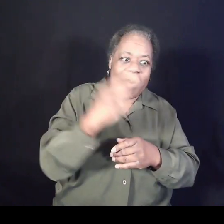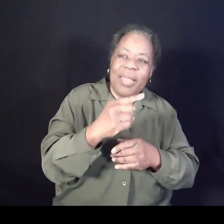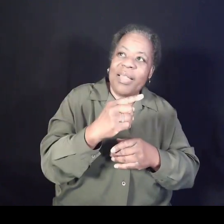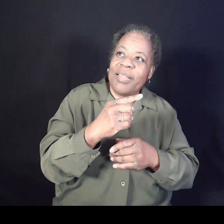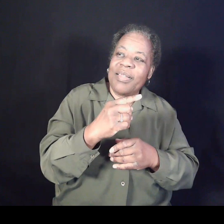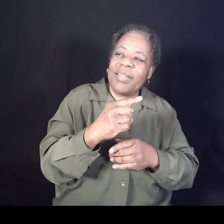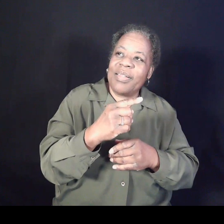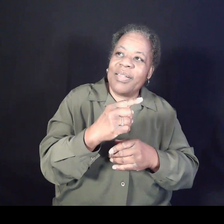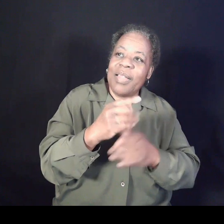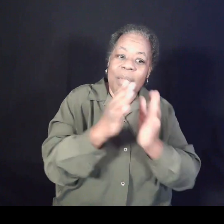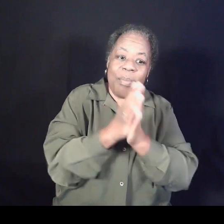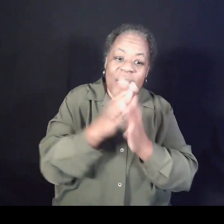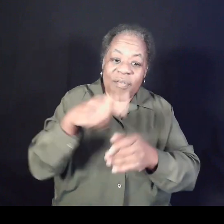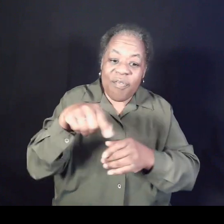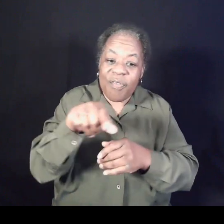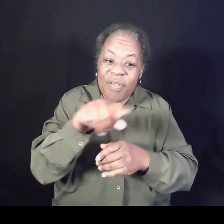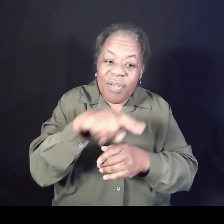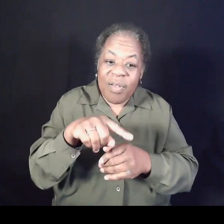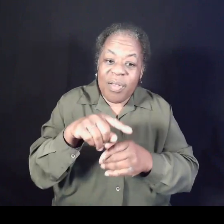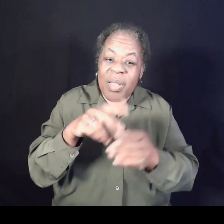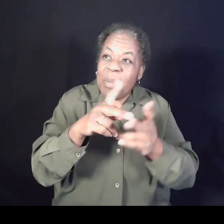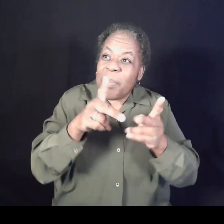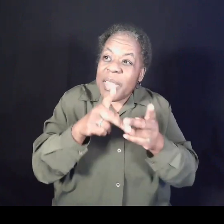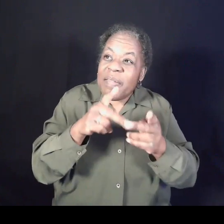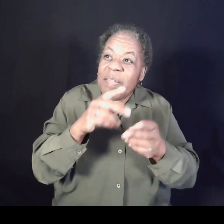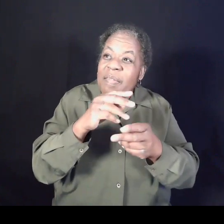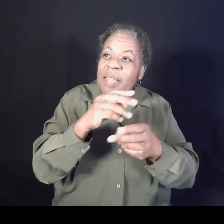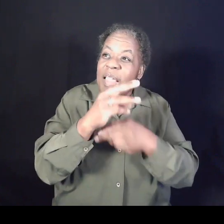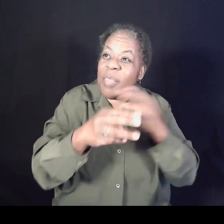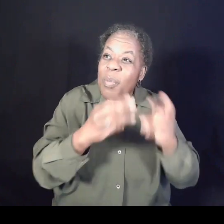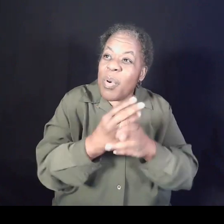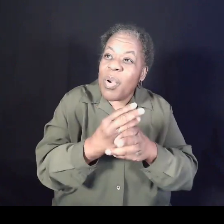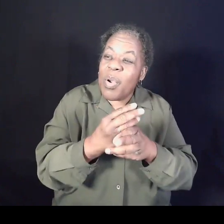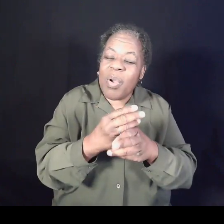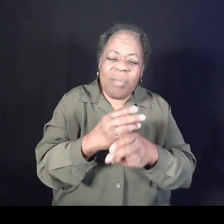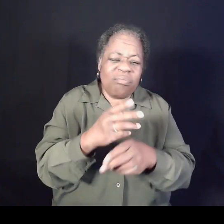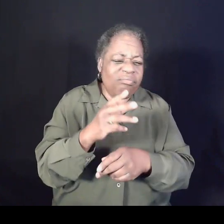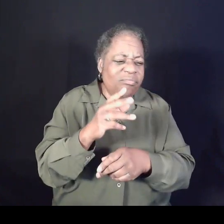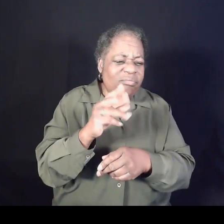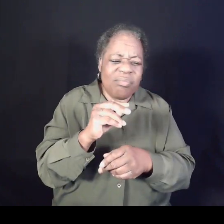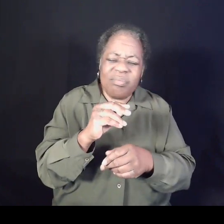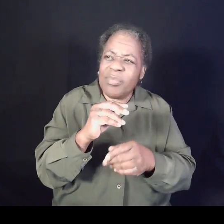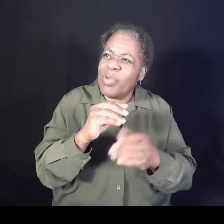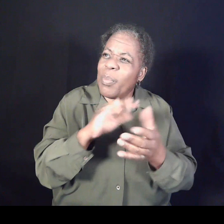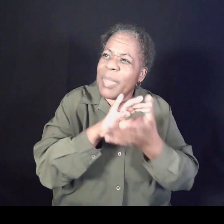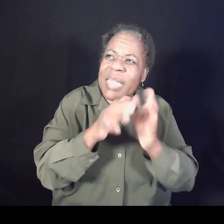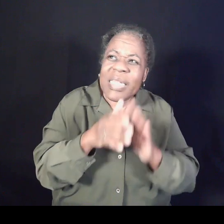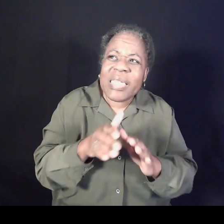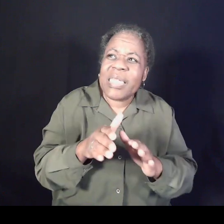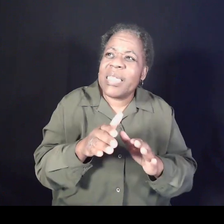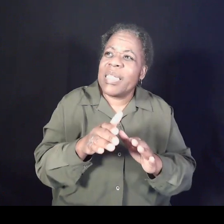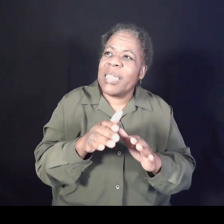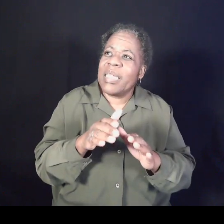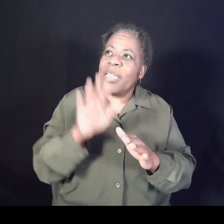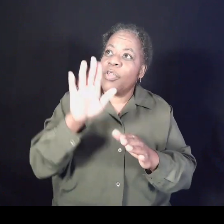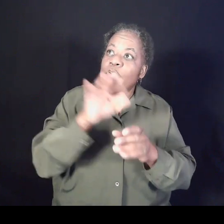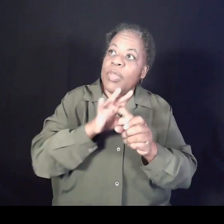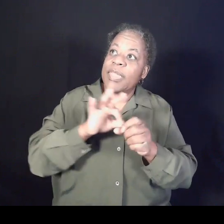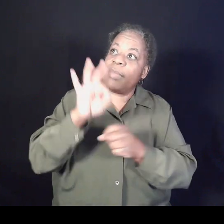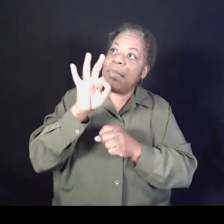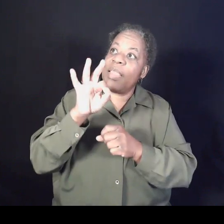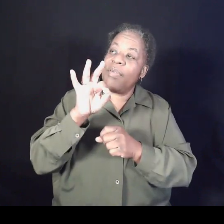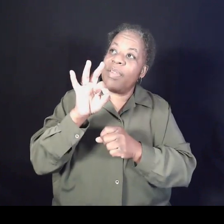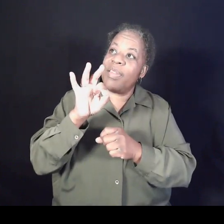And we pray for those places in the world today where there is no peace or little peace, that by your Spirit and through